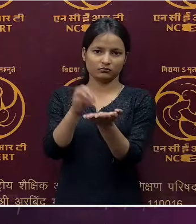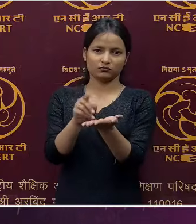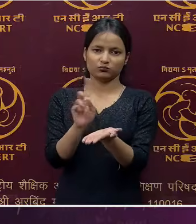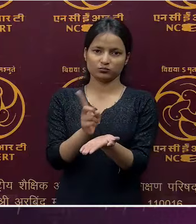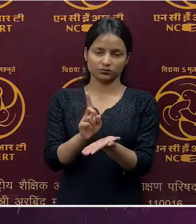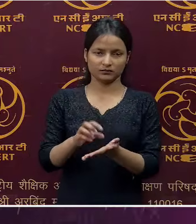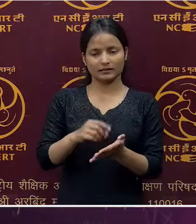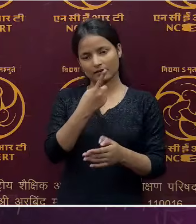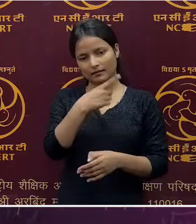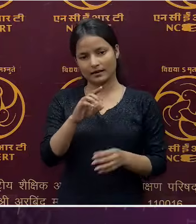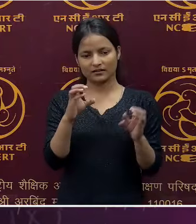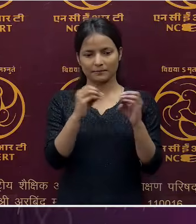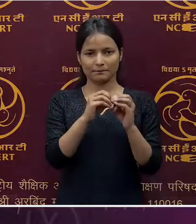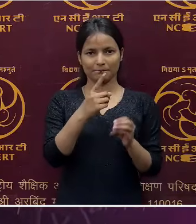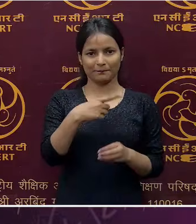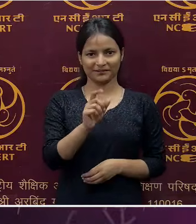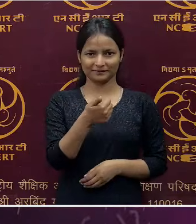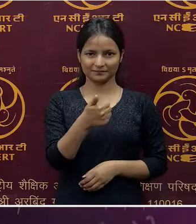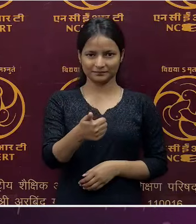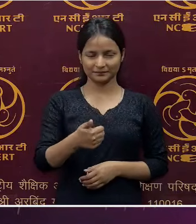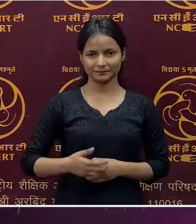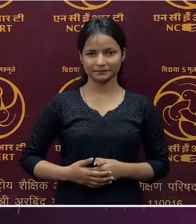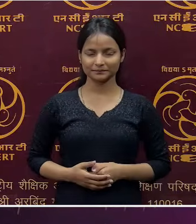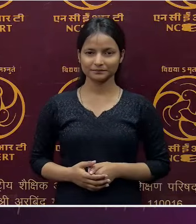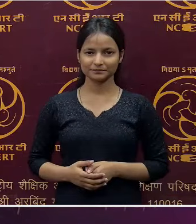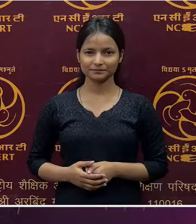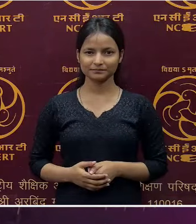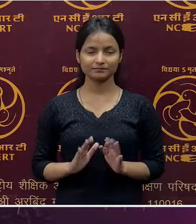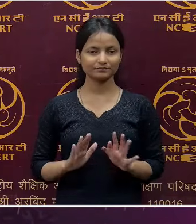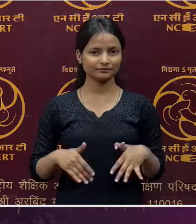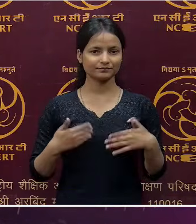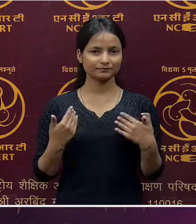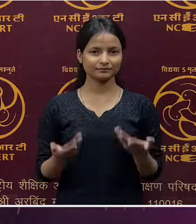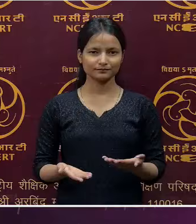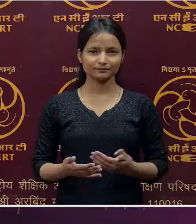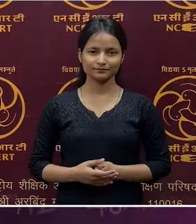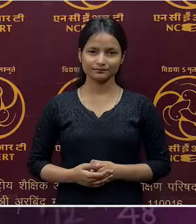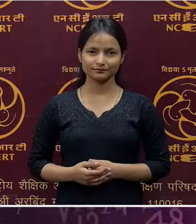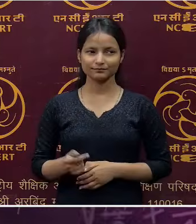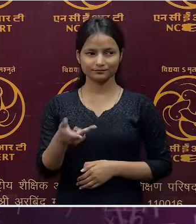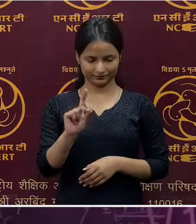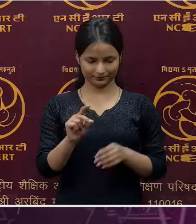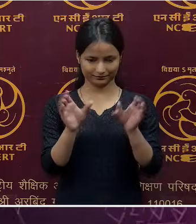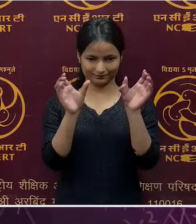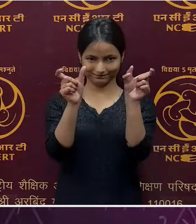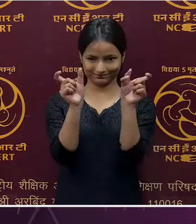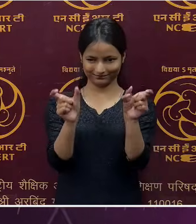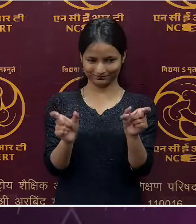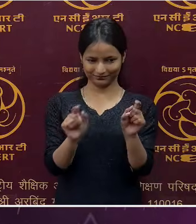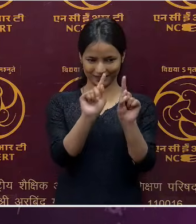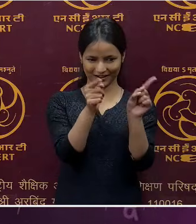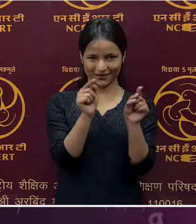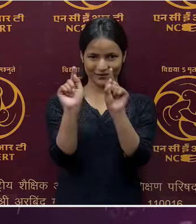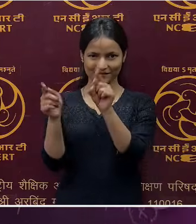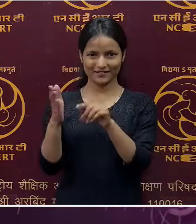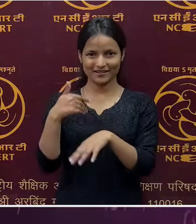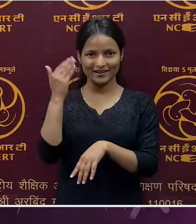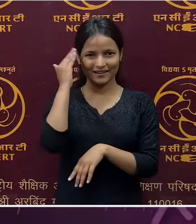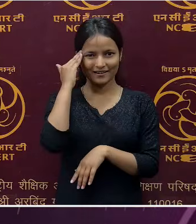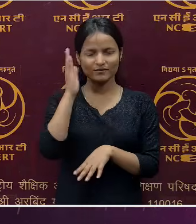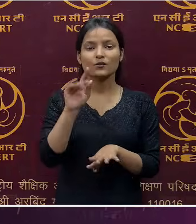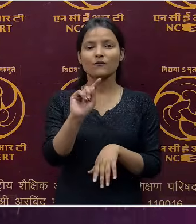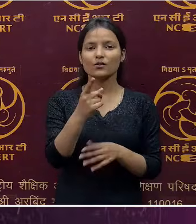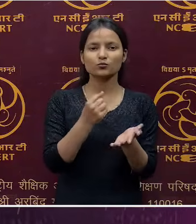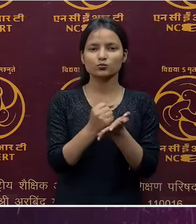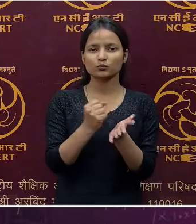option. Again, the two sets are given. What is B cross B? We have to multiply the